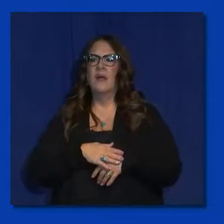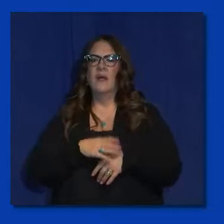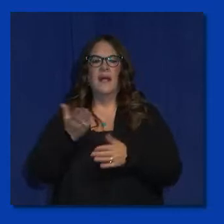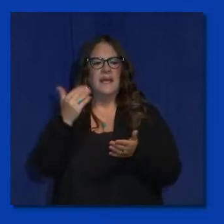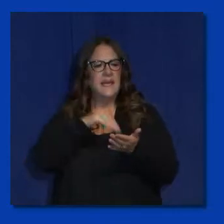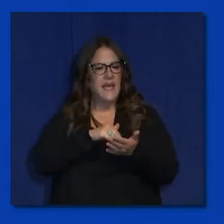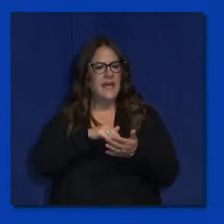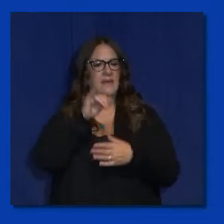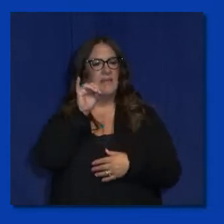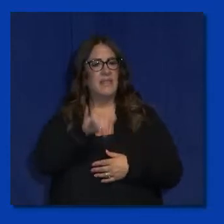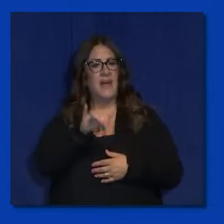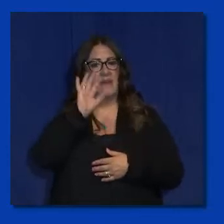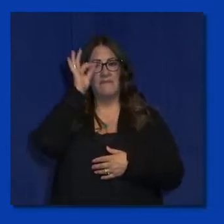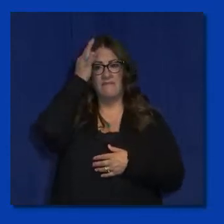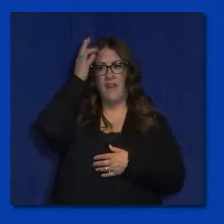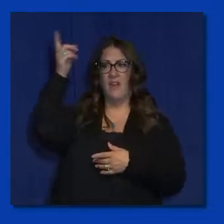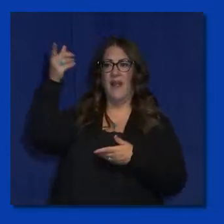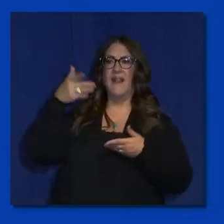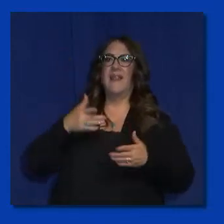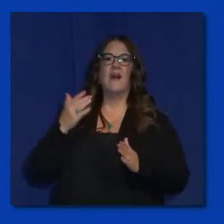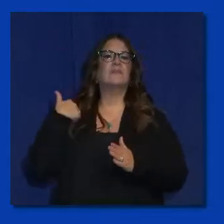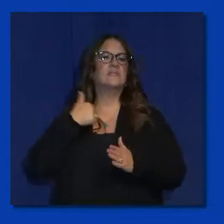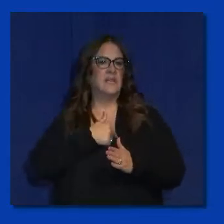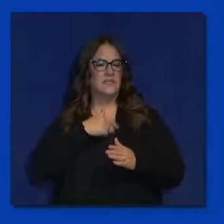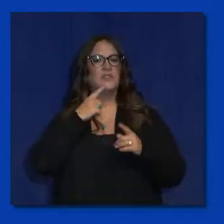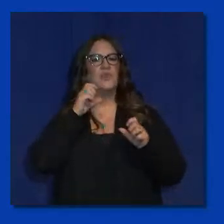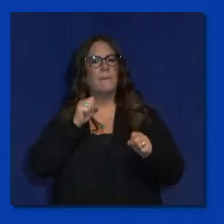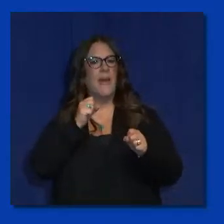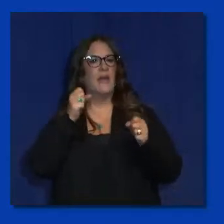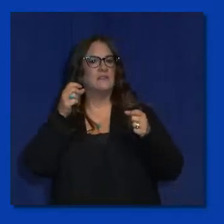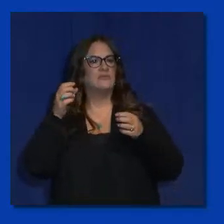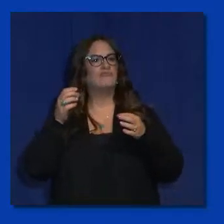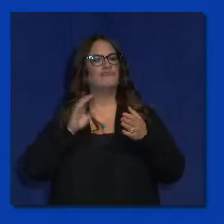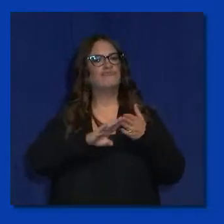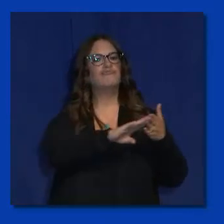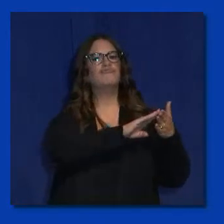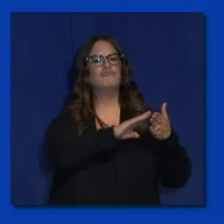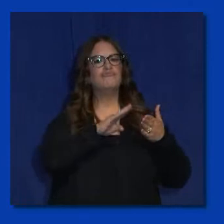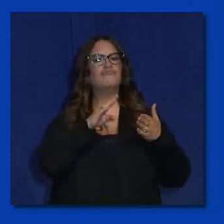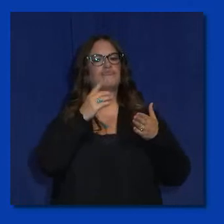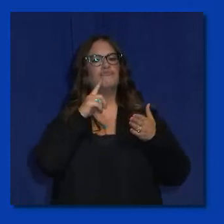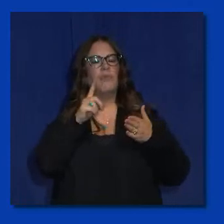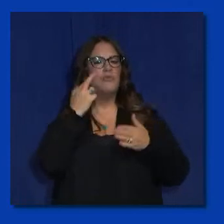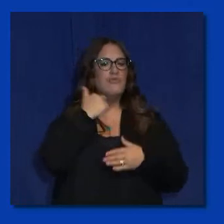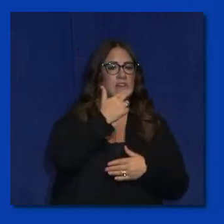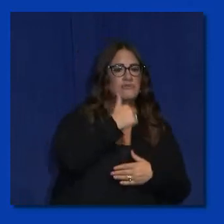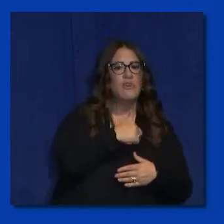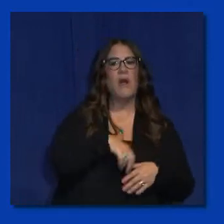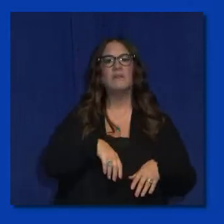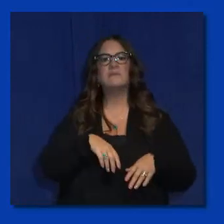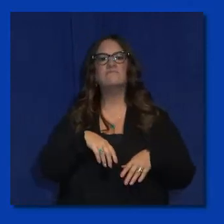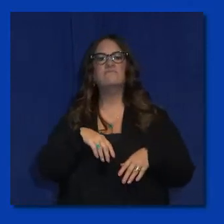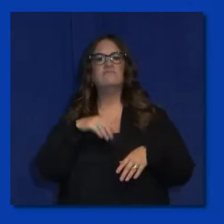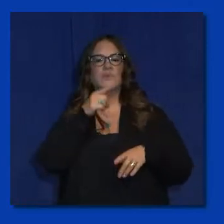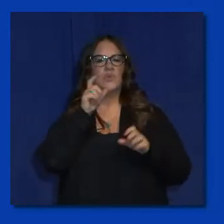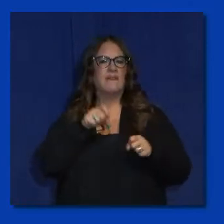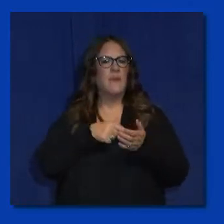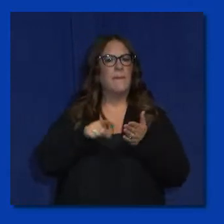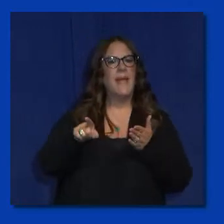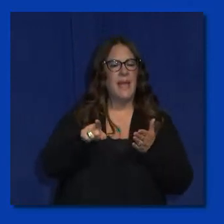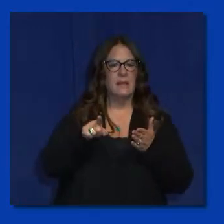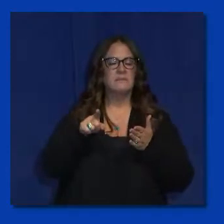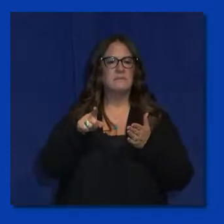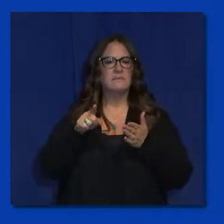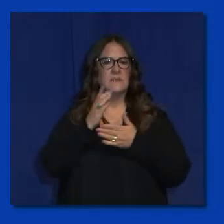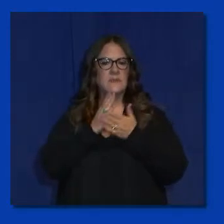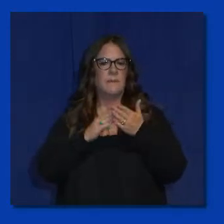again, that conformity of federal laws for restaurants and venues that were also looking for that conformity, small venues that